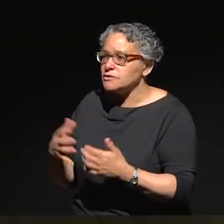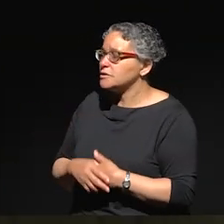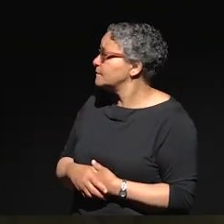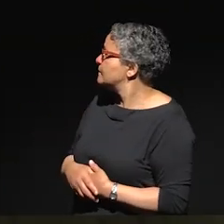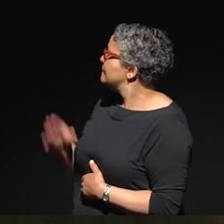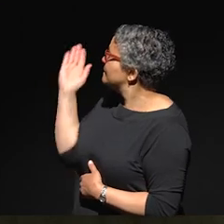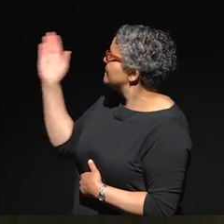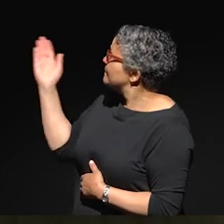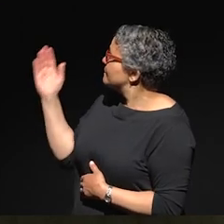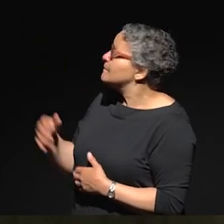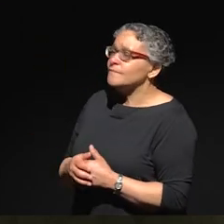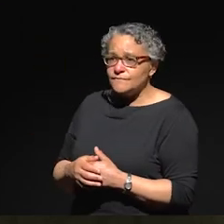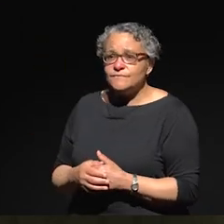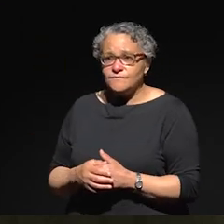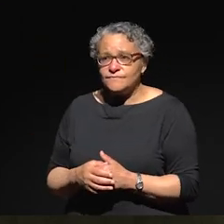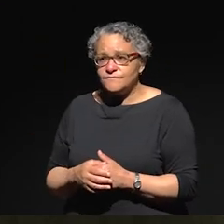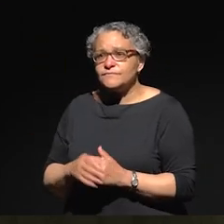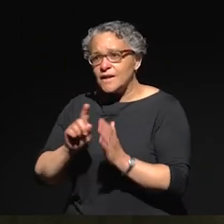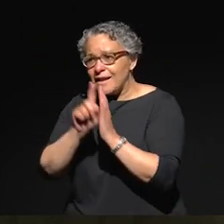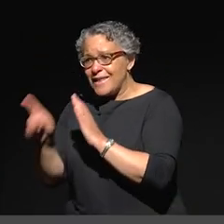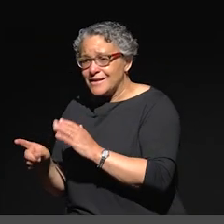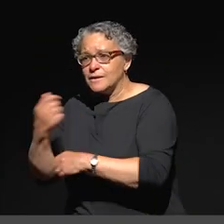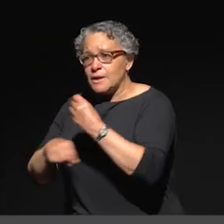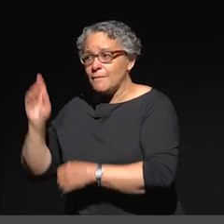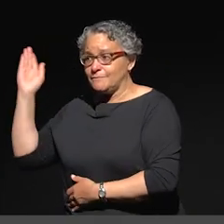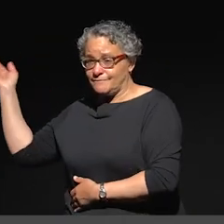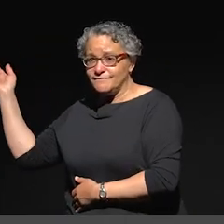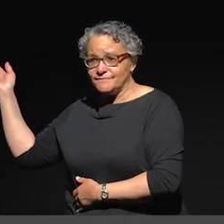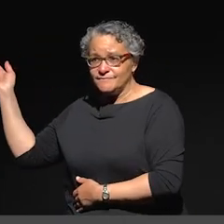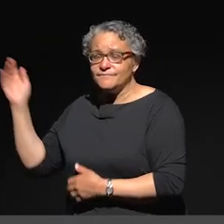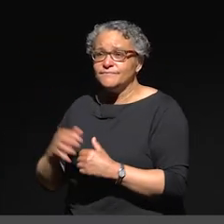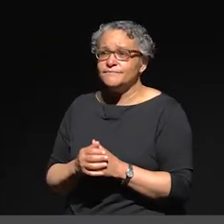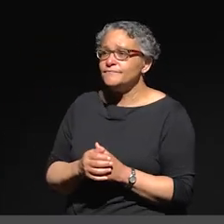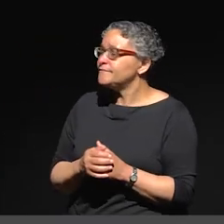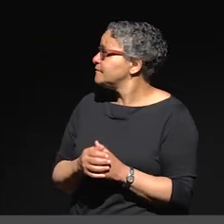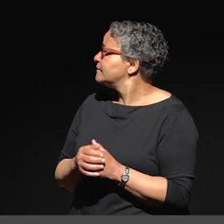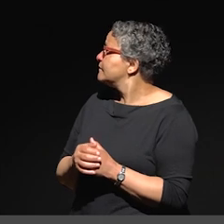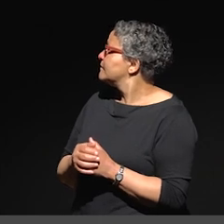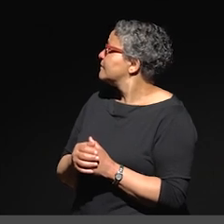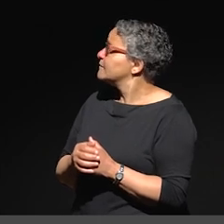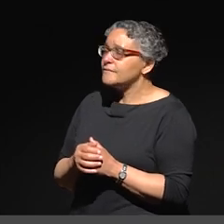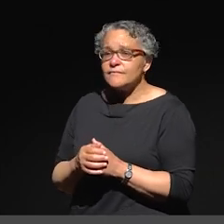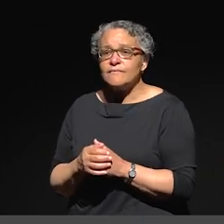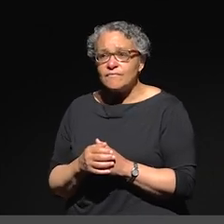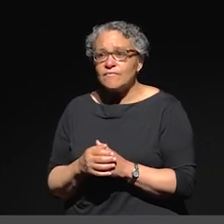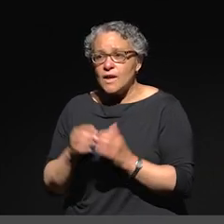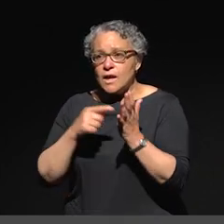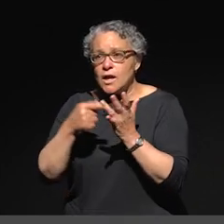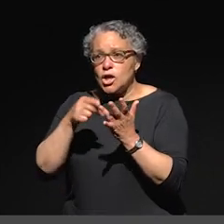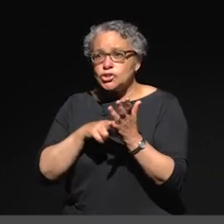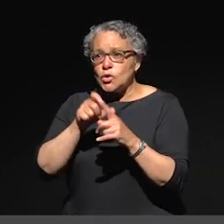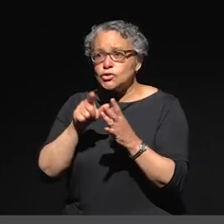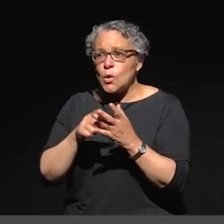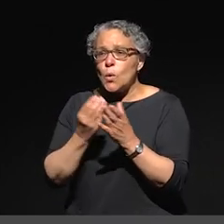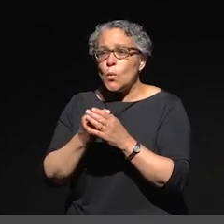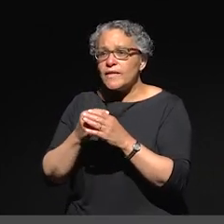this. And this would later become a problem in their relationship. That tondo, the sculpture, is